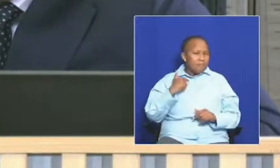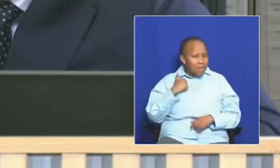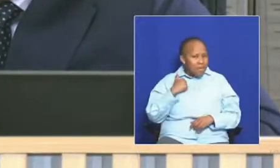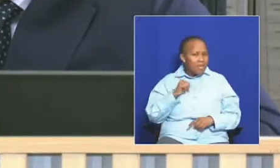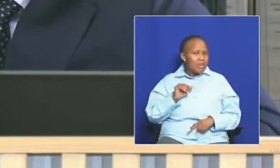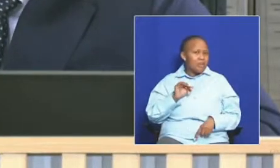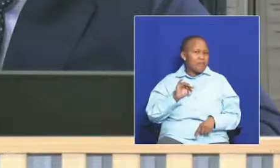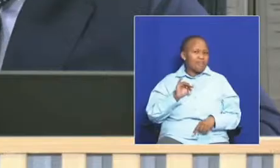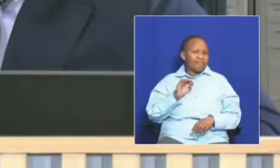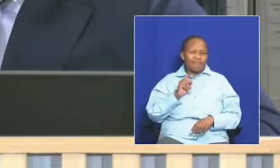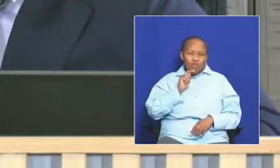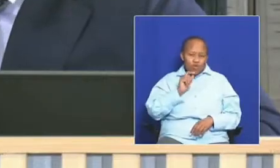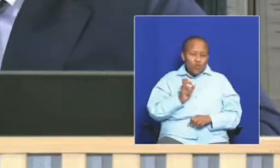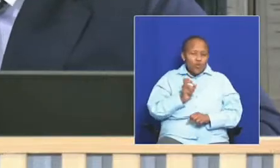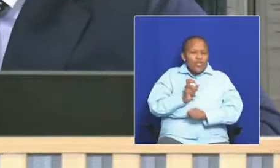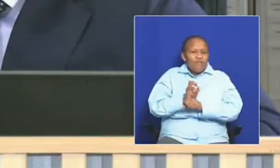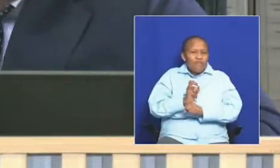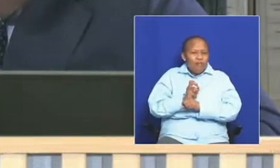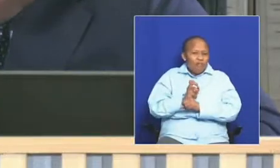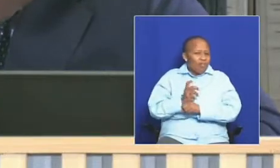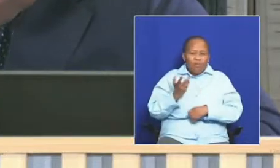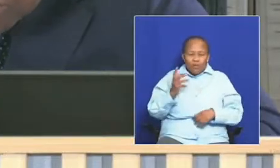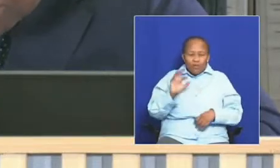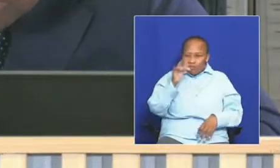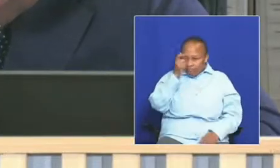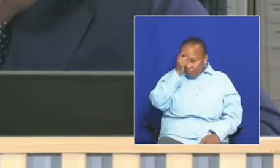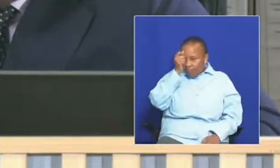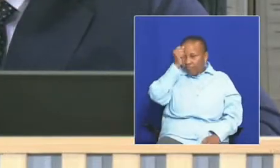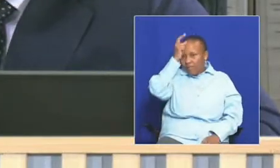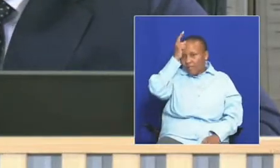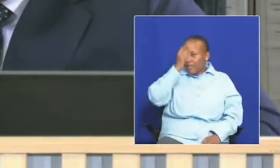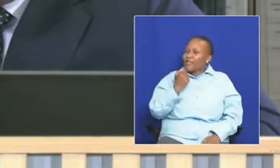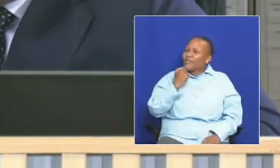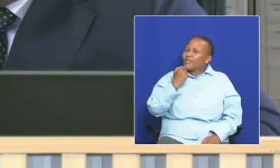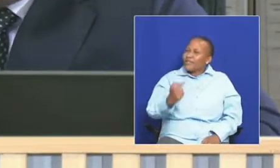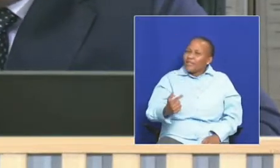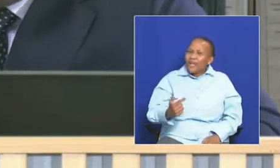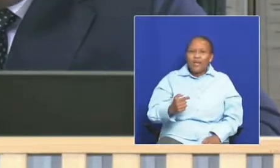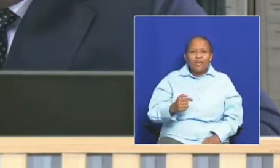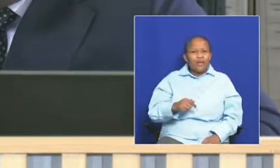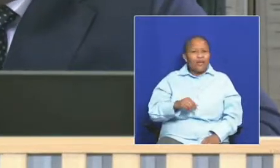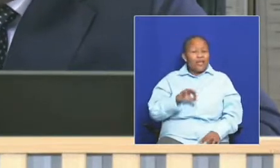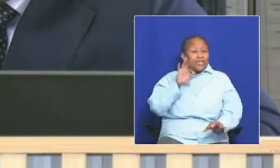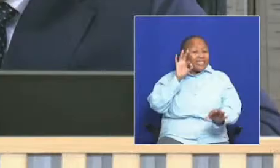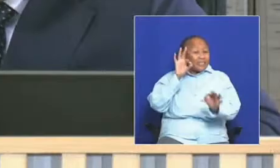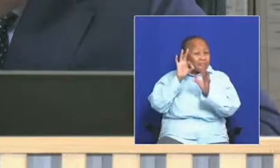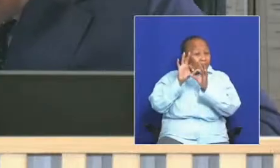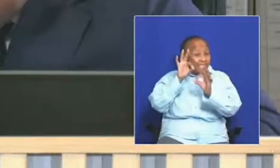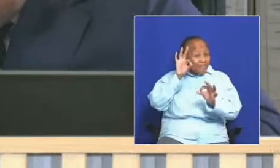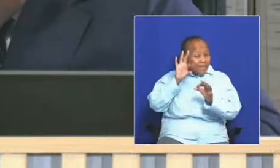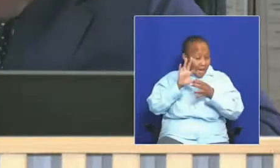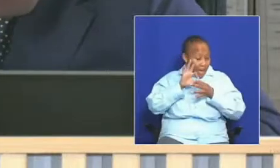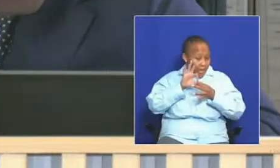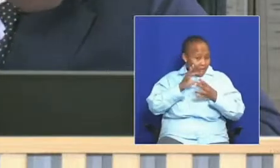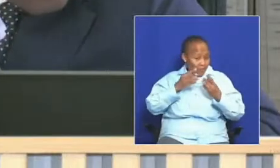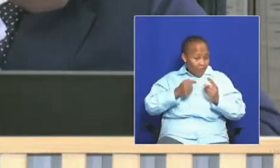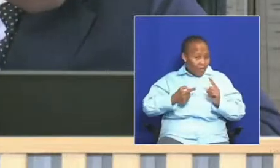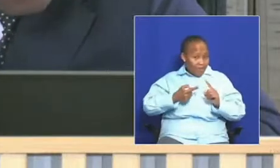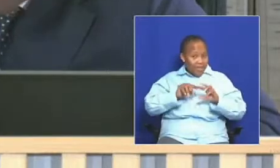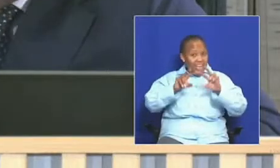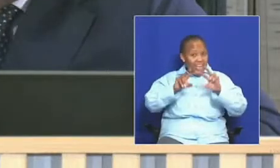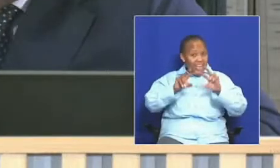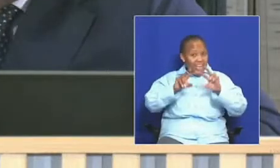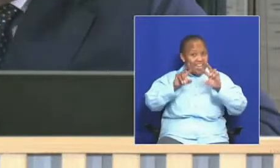your standpoint being investigated about this specifically, and for you